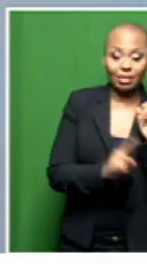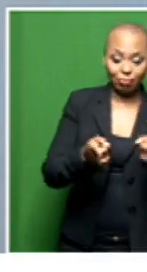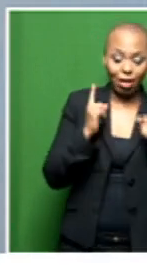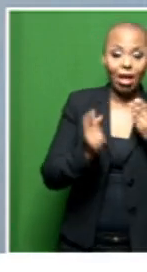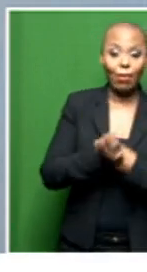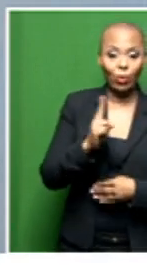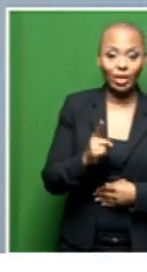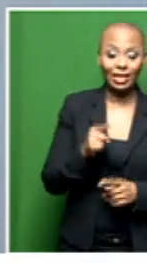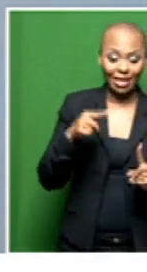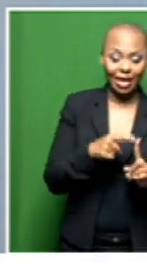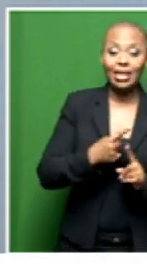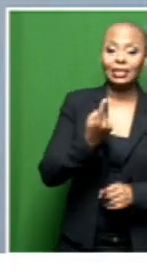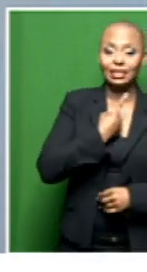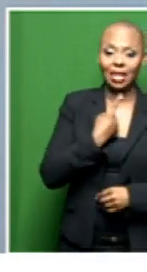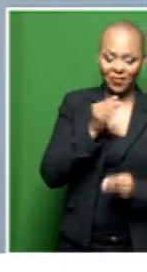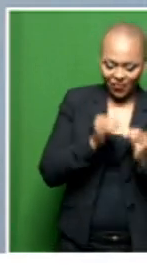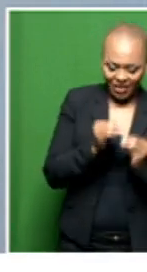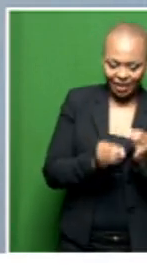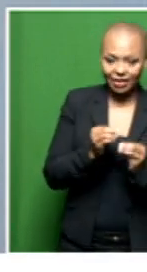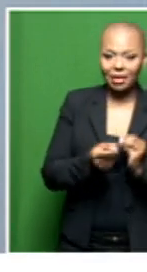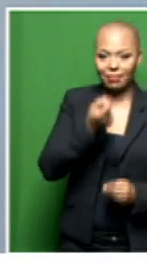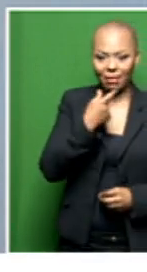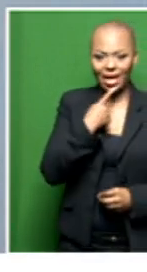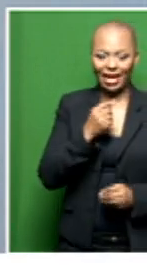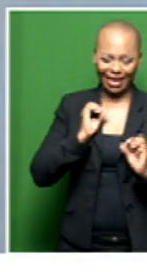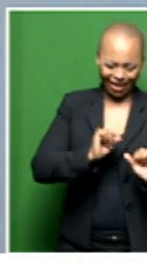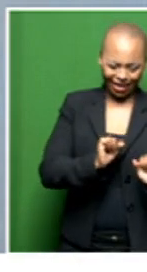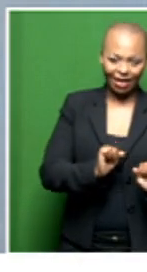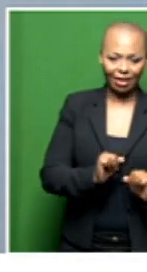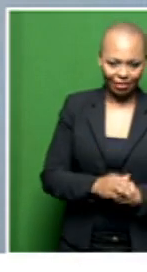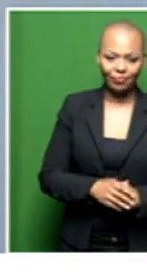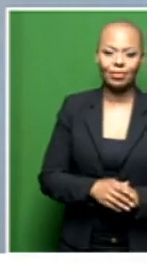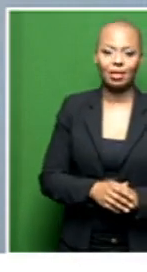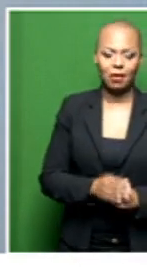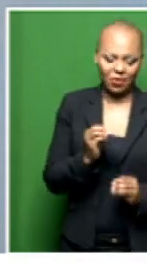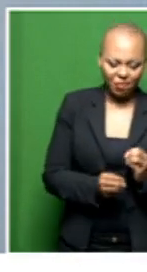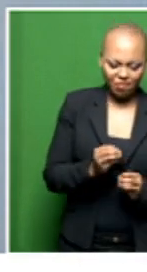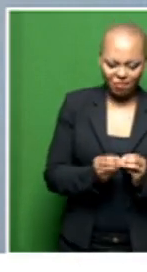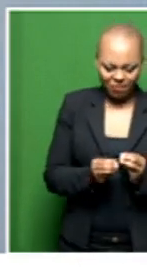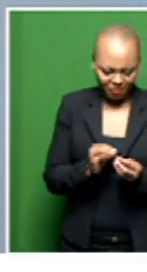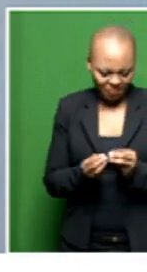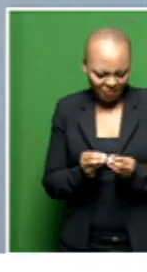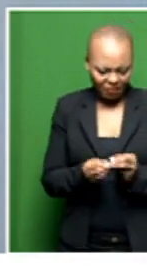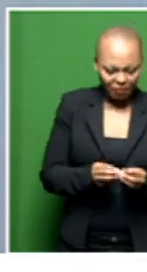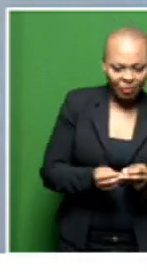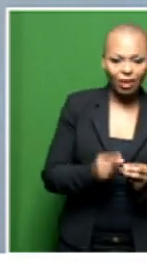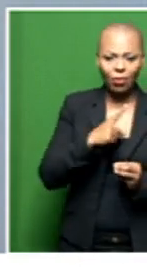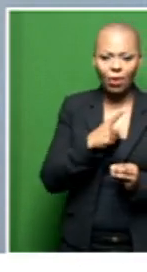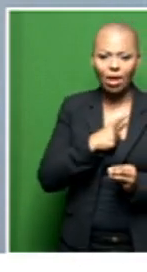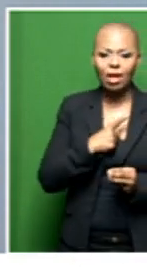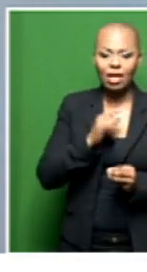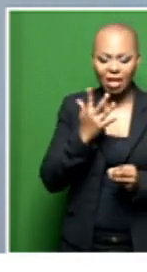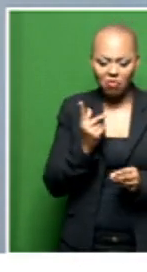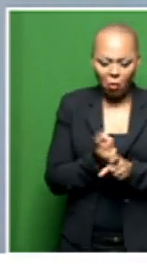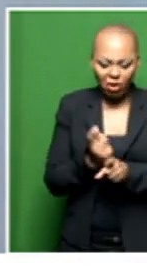of crosses over, let's call it the dark side. And she to feed her addiction,